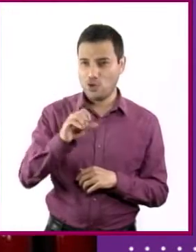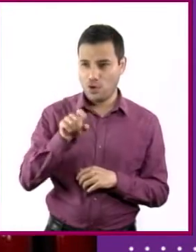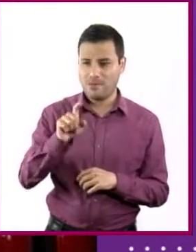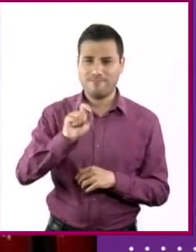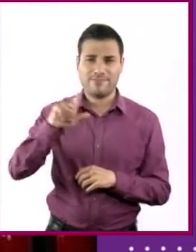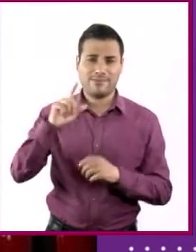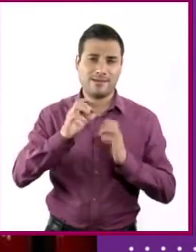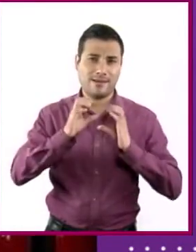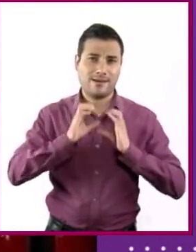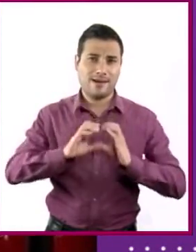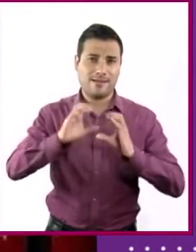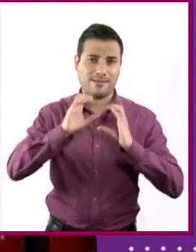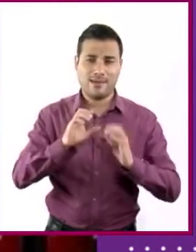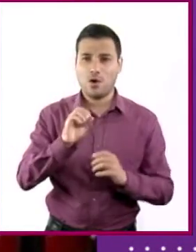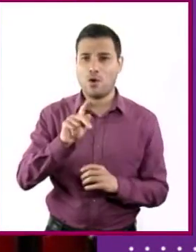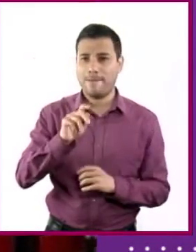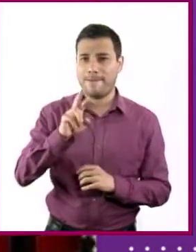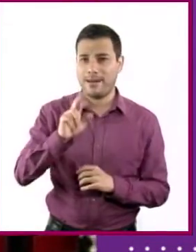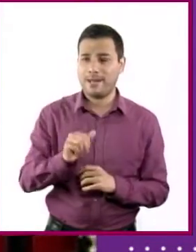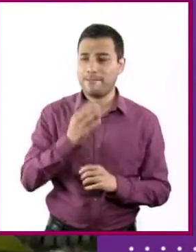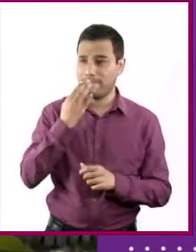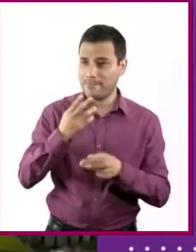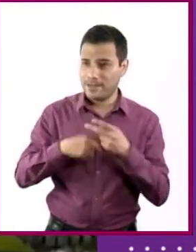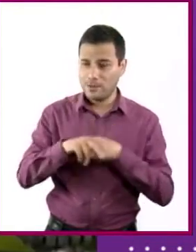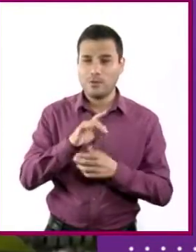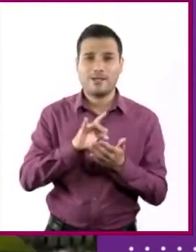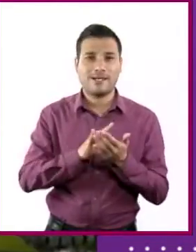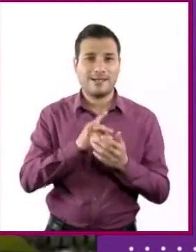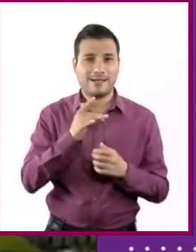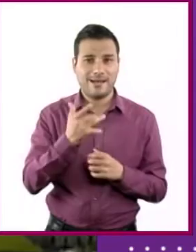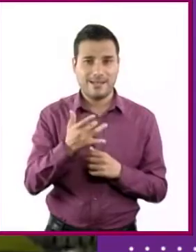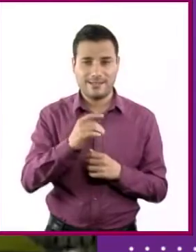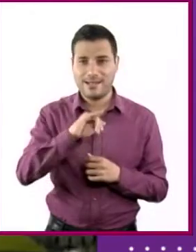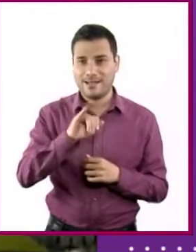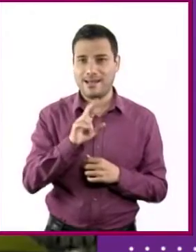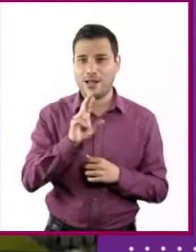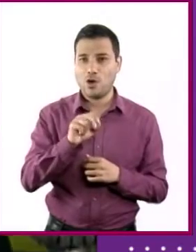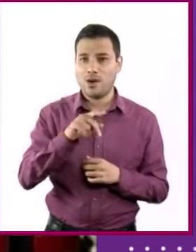singer. Welcome, Domingo. Thank you, Jerónimo.